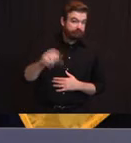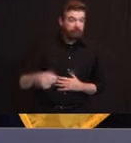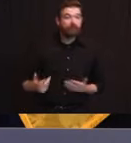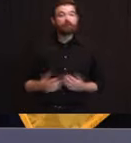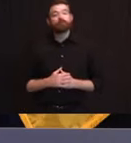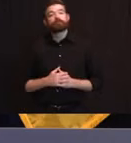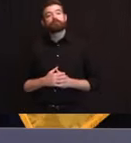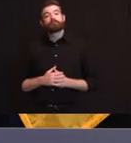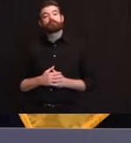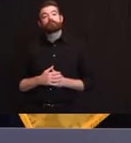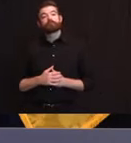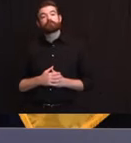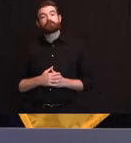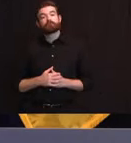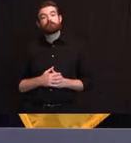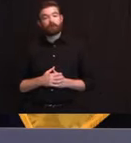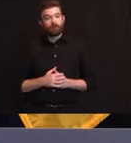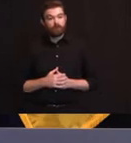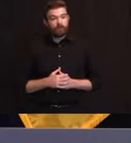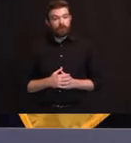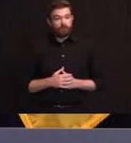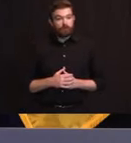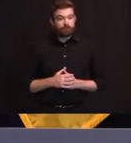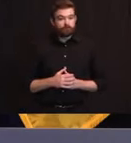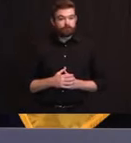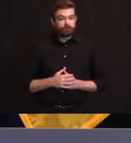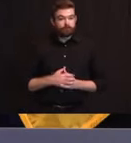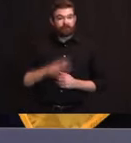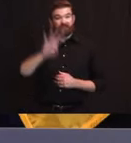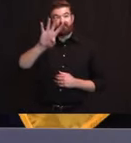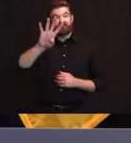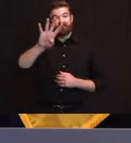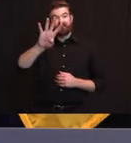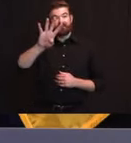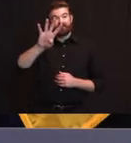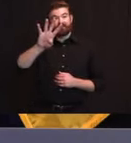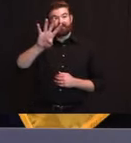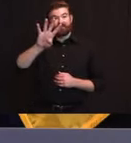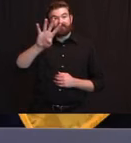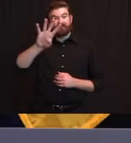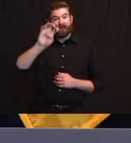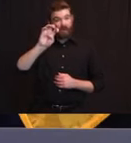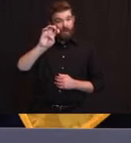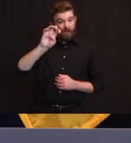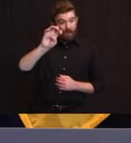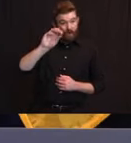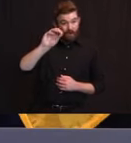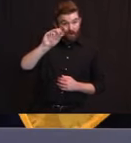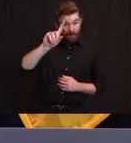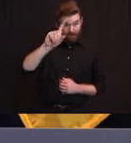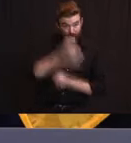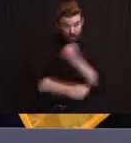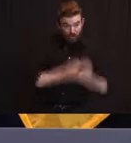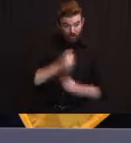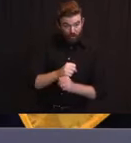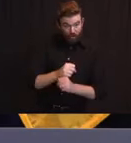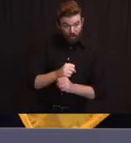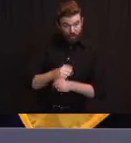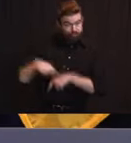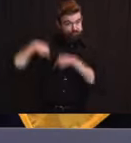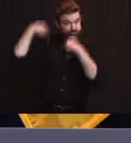and folks need to be able to get out there rightfully and protest that. I'm not worried about the